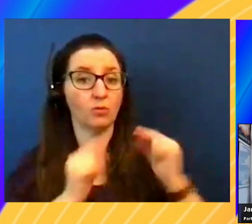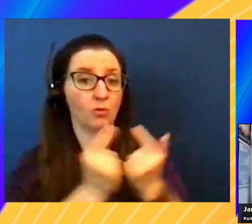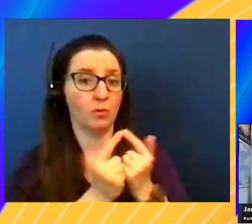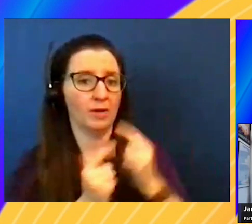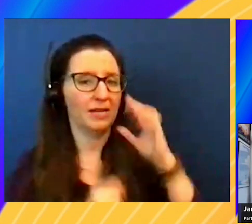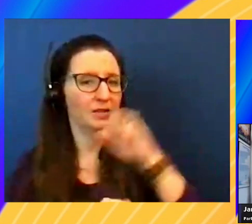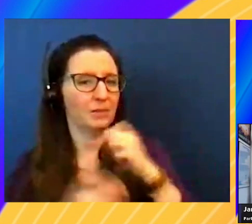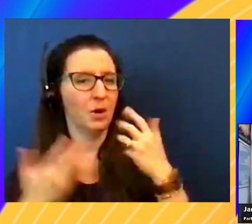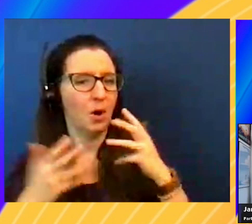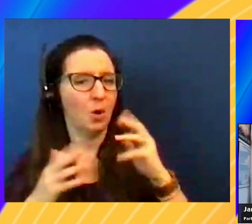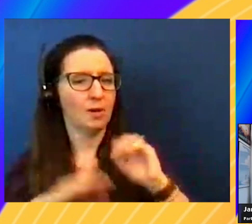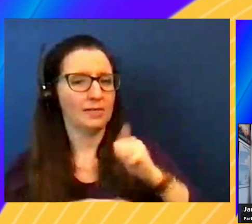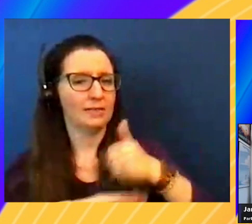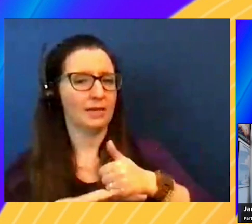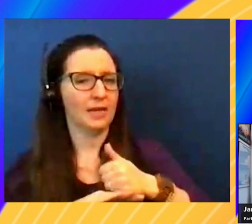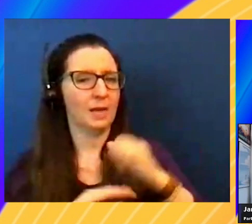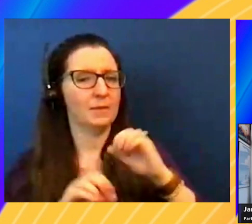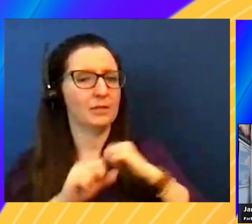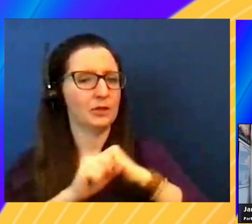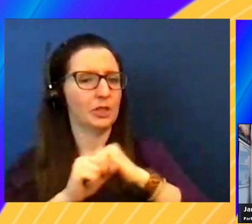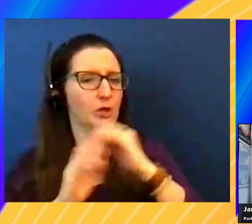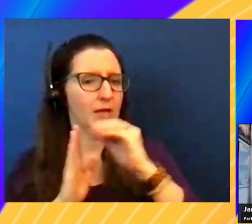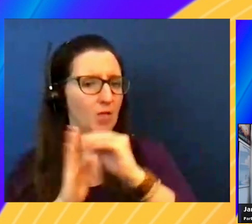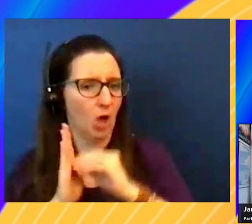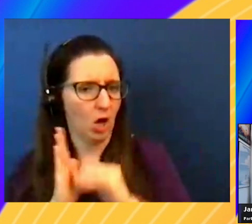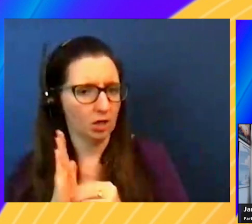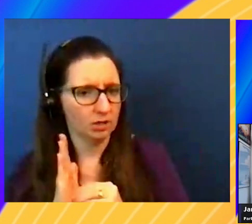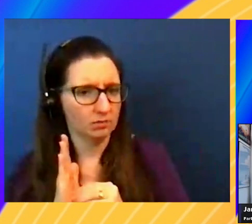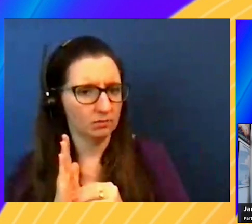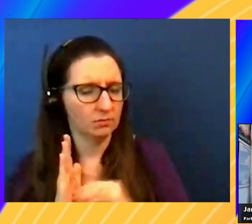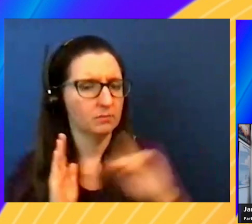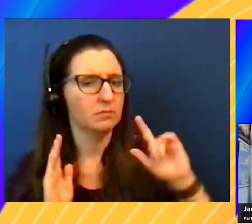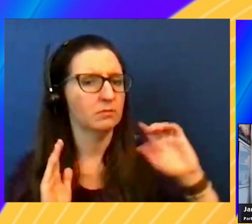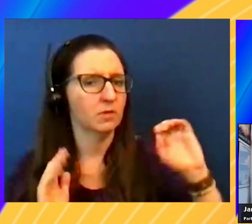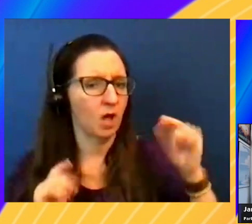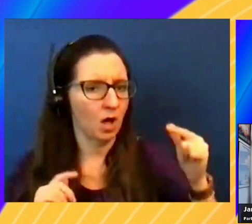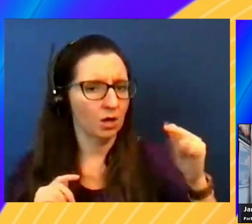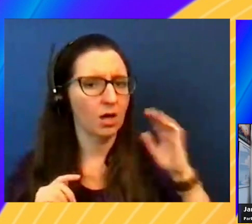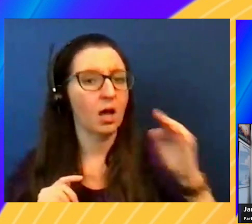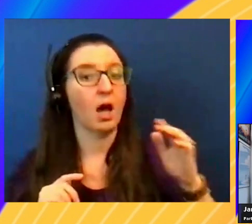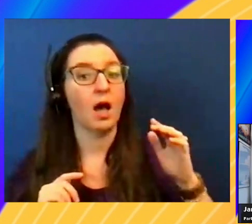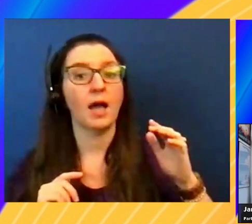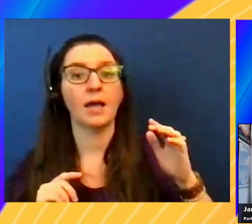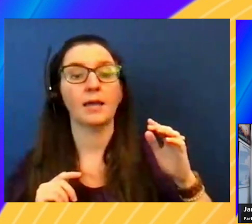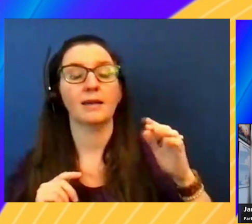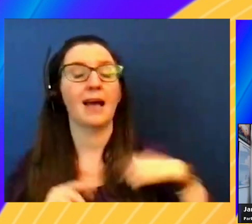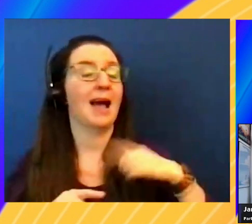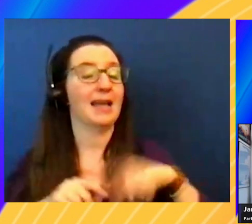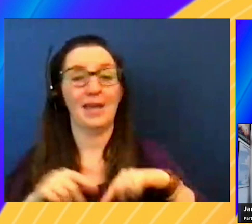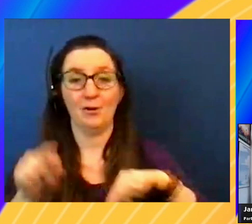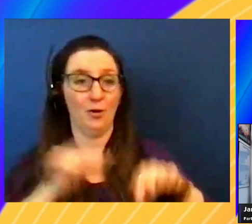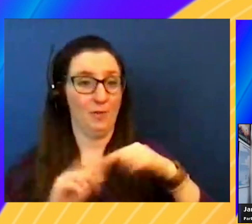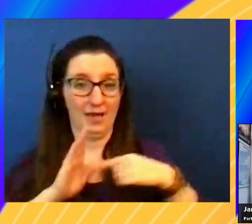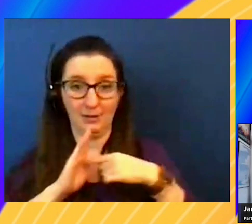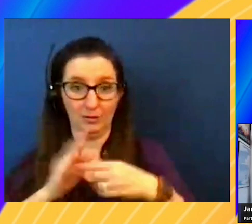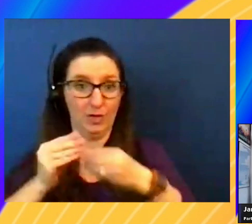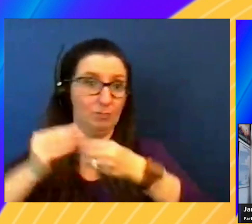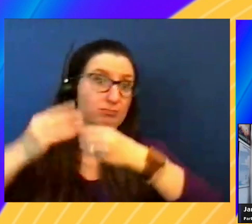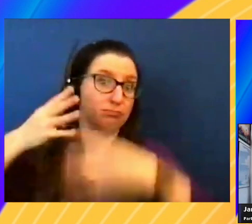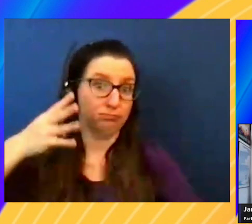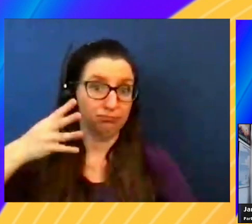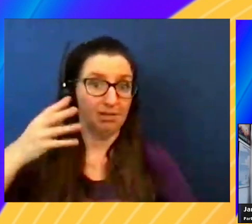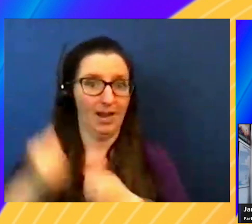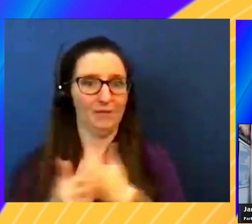logs set up, because I did not go through that entire flow, and I'm not going to be able to in this demo. But you can select